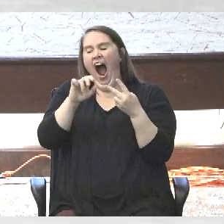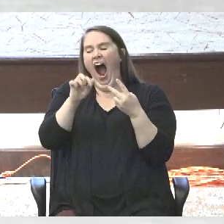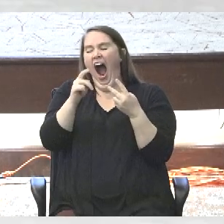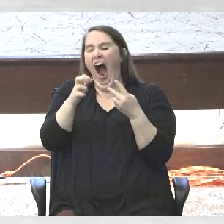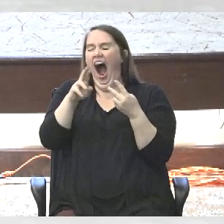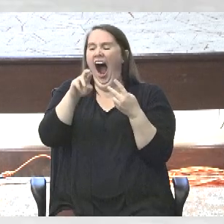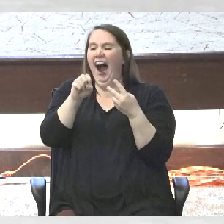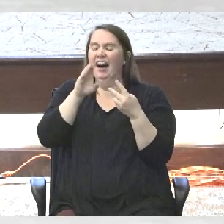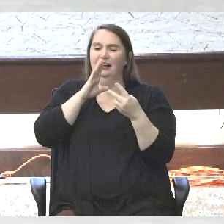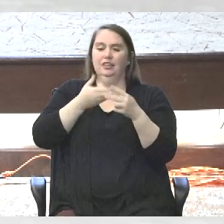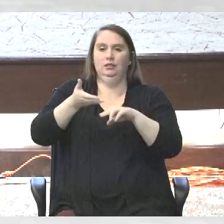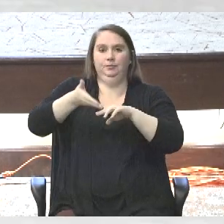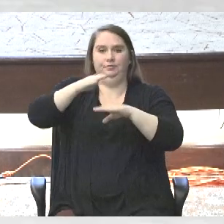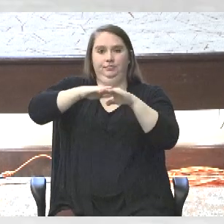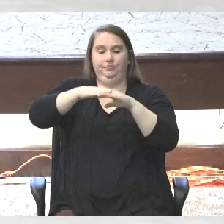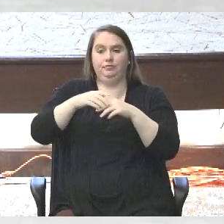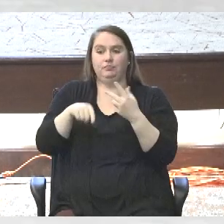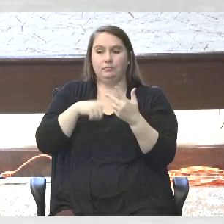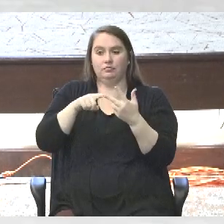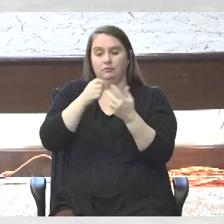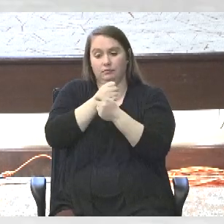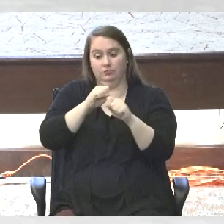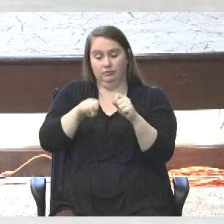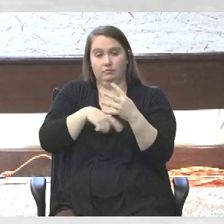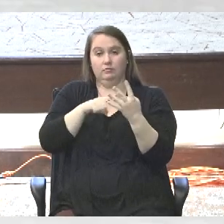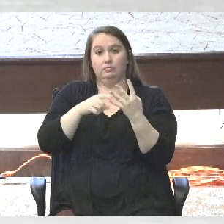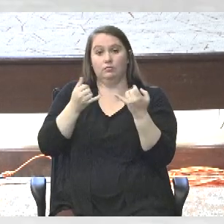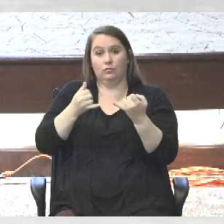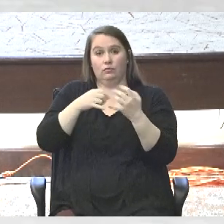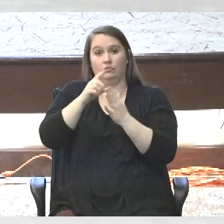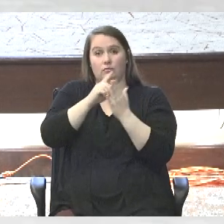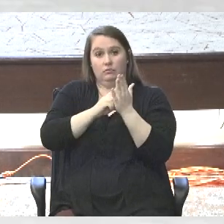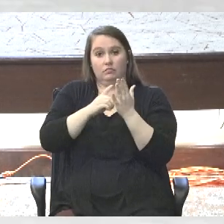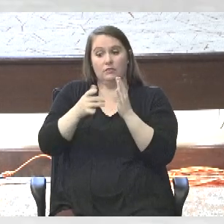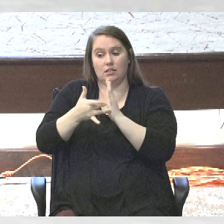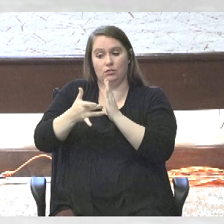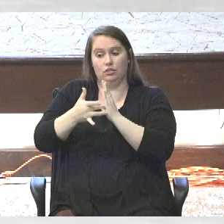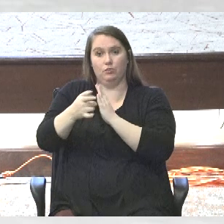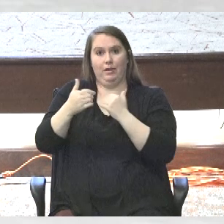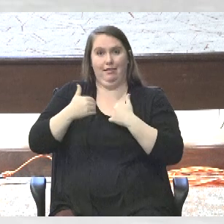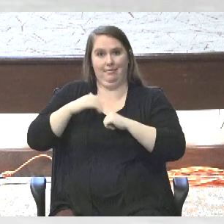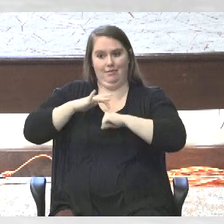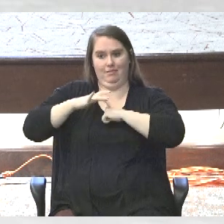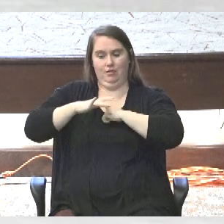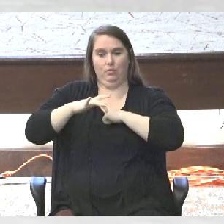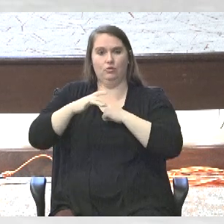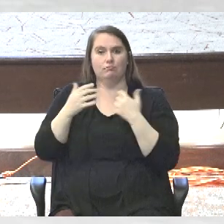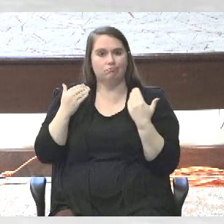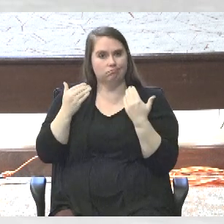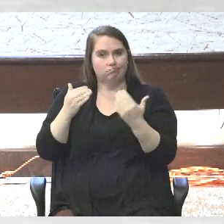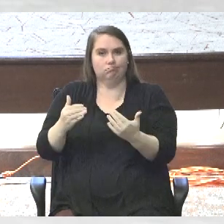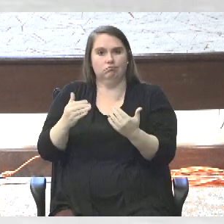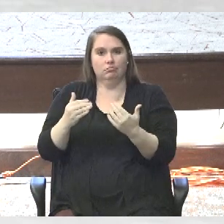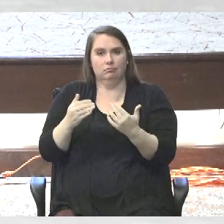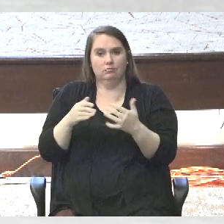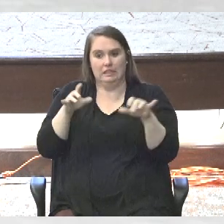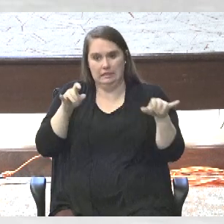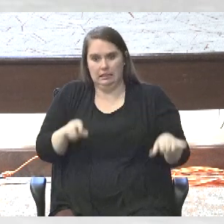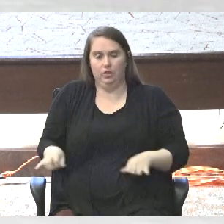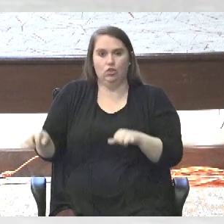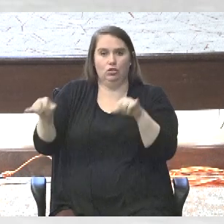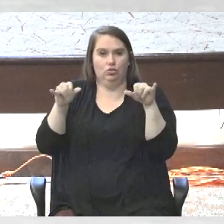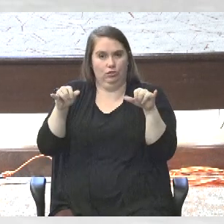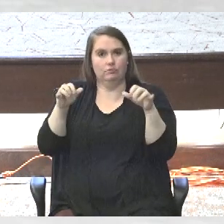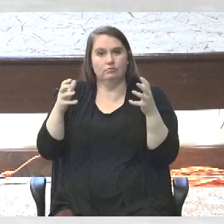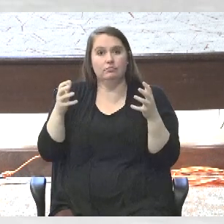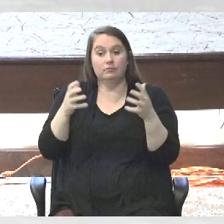enhance safety and mobility, to utilize current design methods and technology that we have, really just to follow industry standard, and